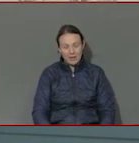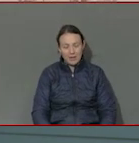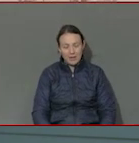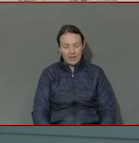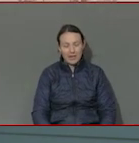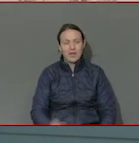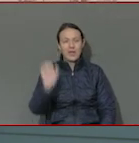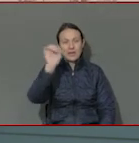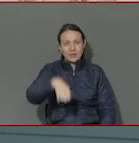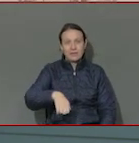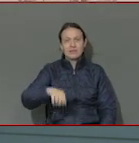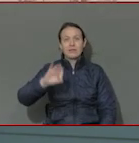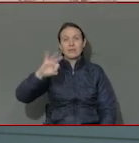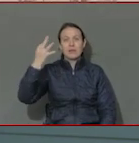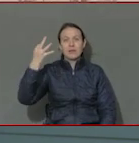Another one.